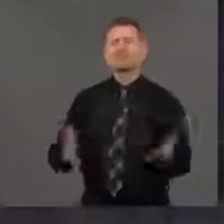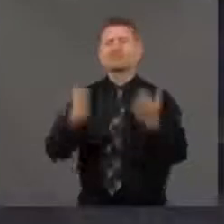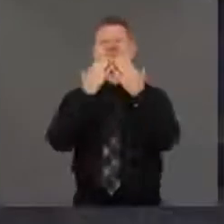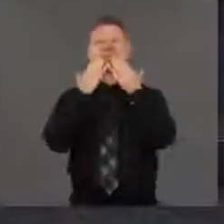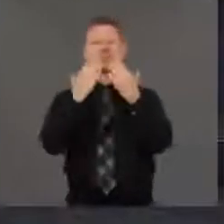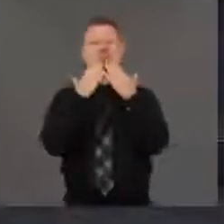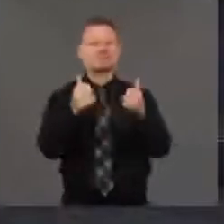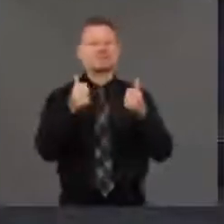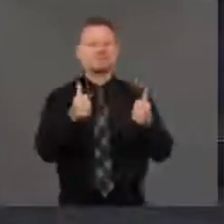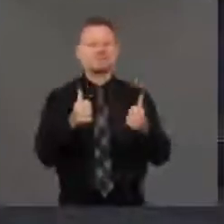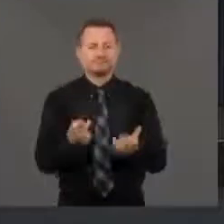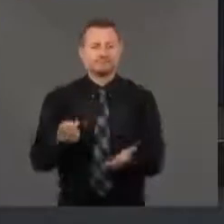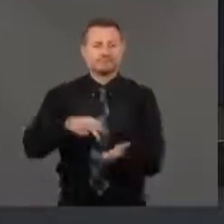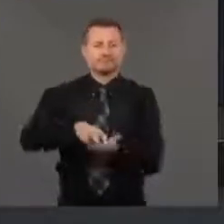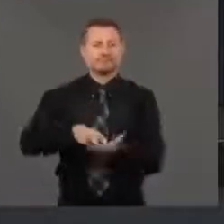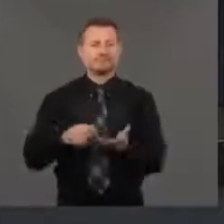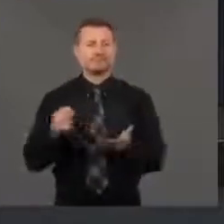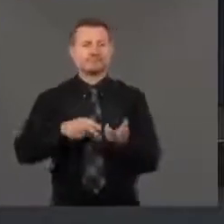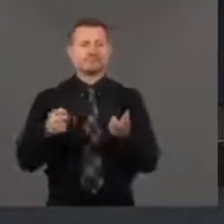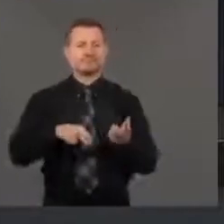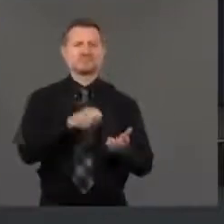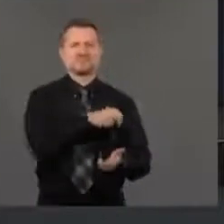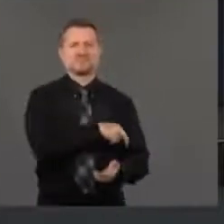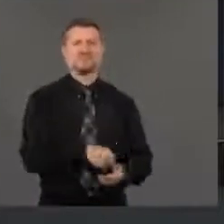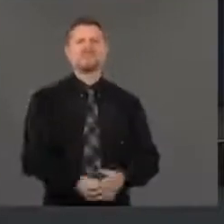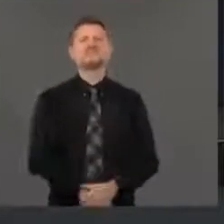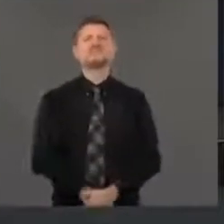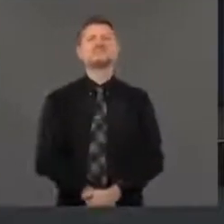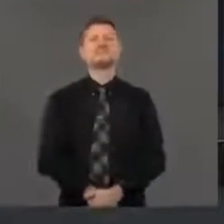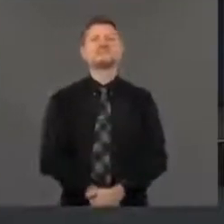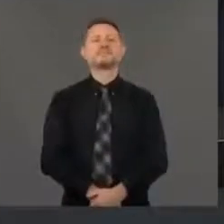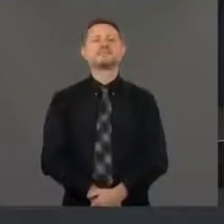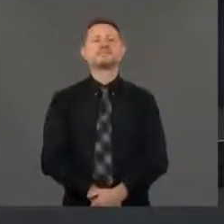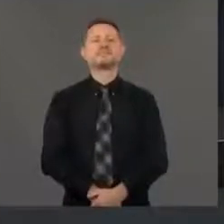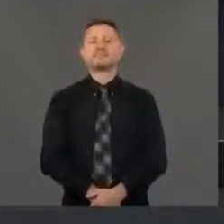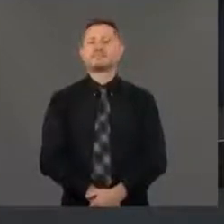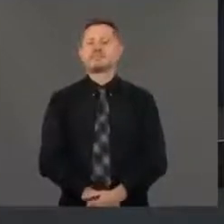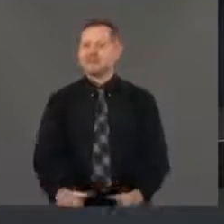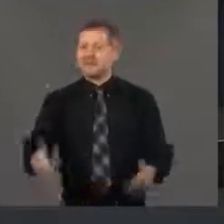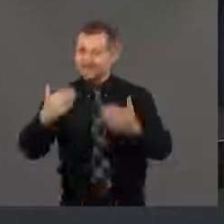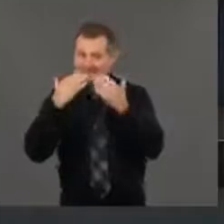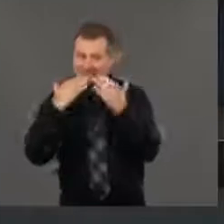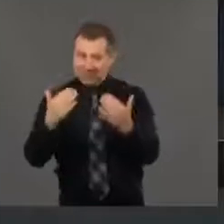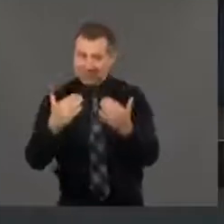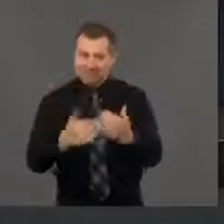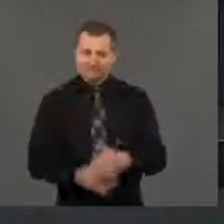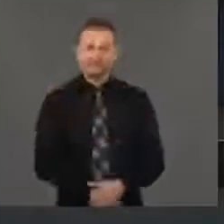much. Any thoughts on using convention centers or Thank you. other spaces for